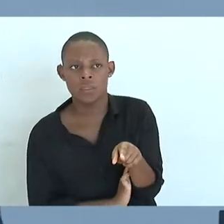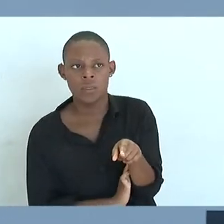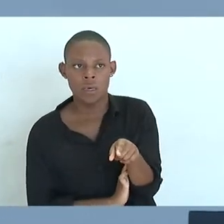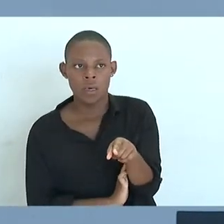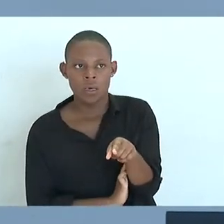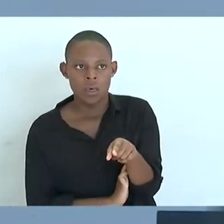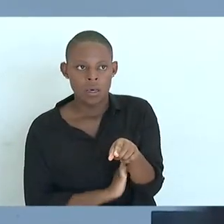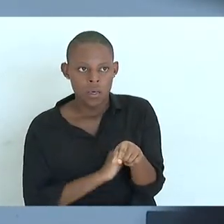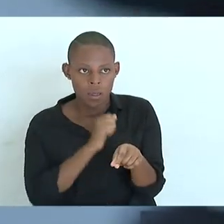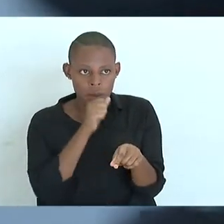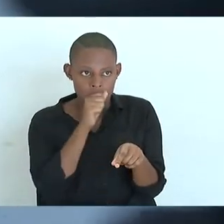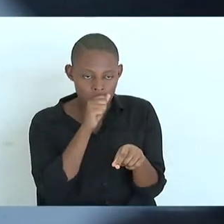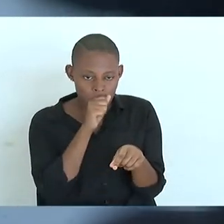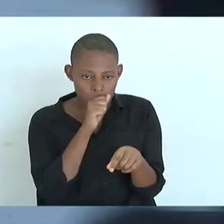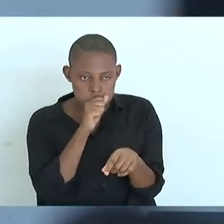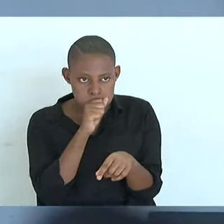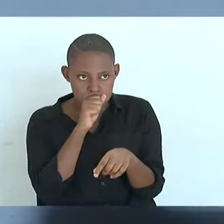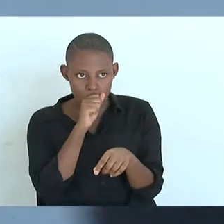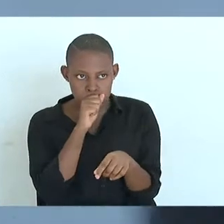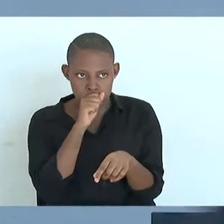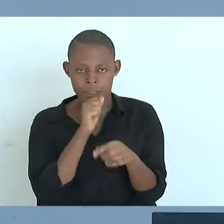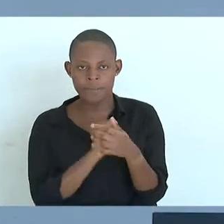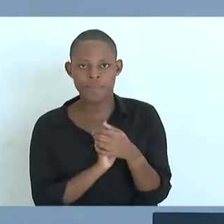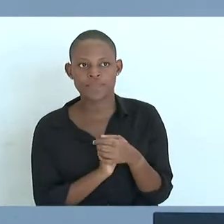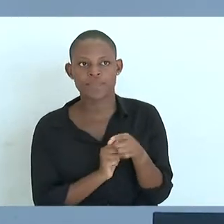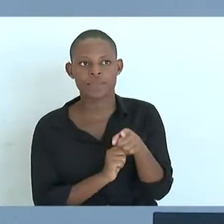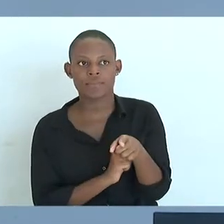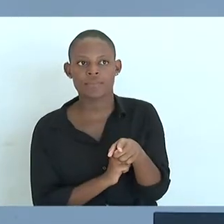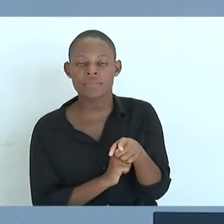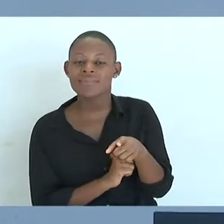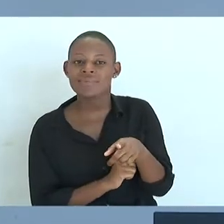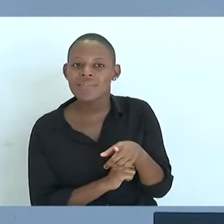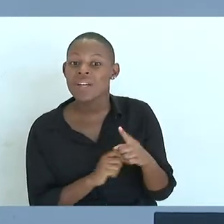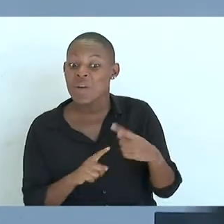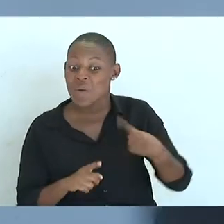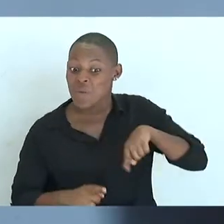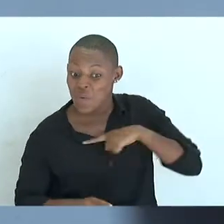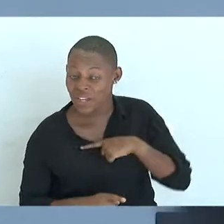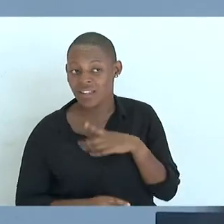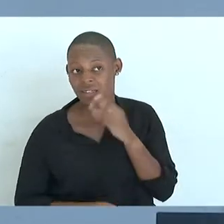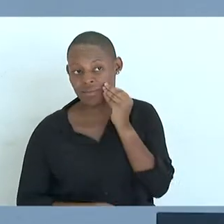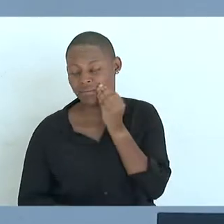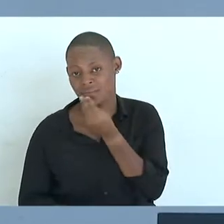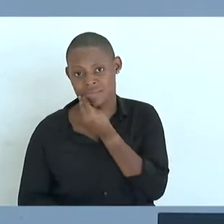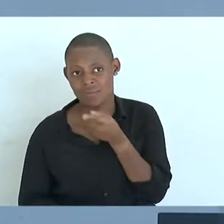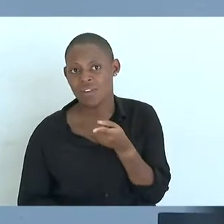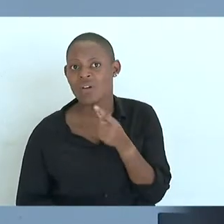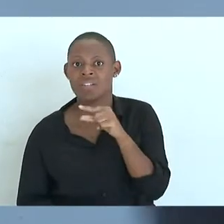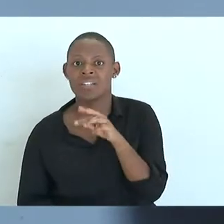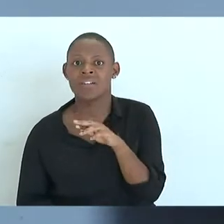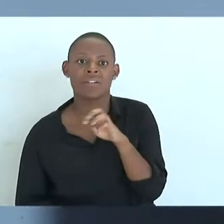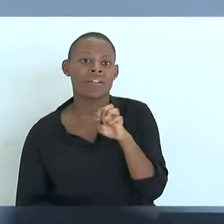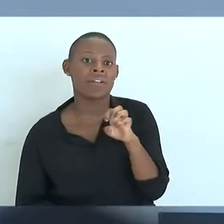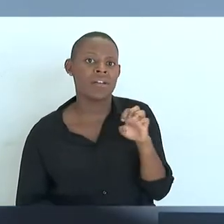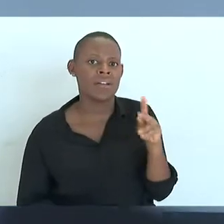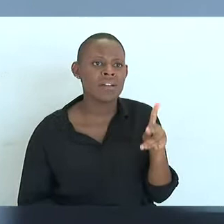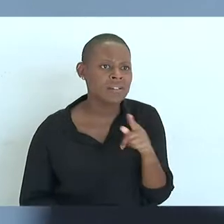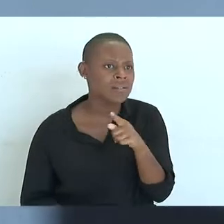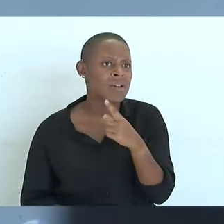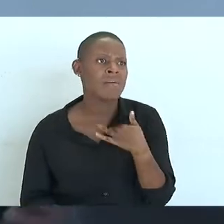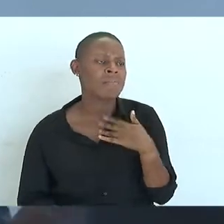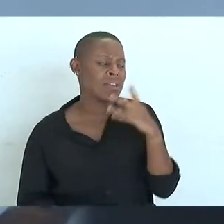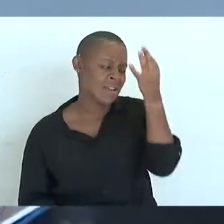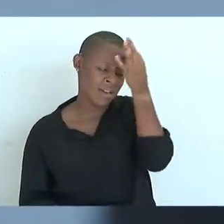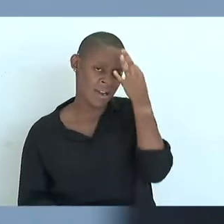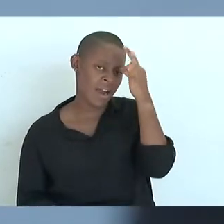and we, the Griqua, descend from the first indigenous people, how come our government ignore us? I